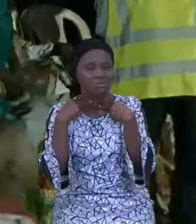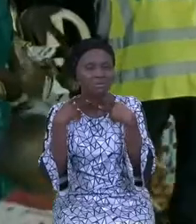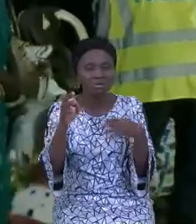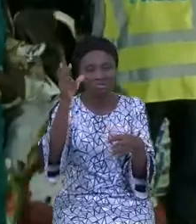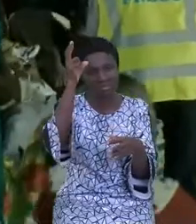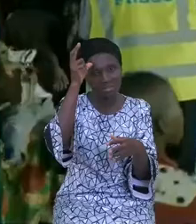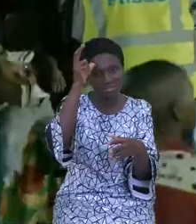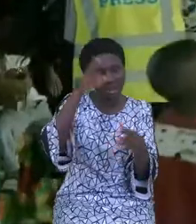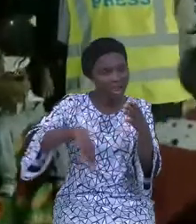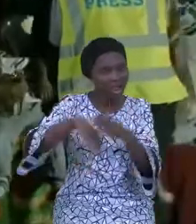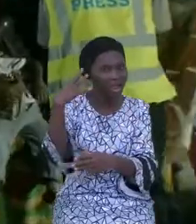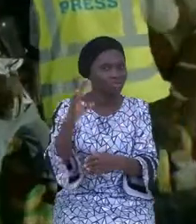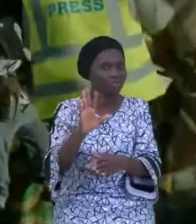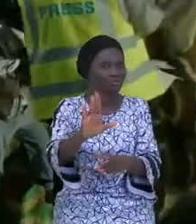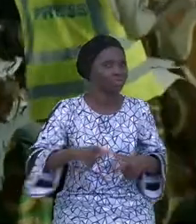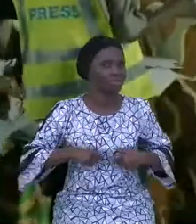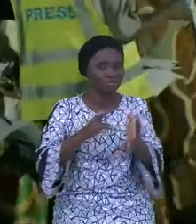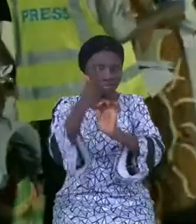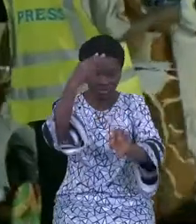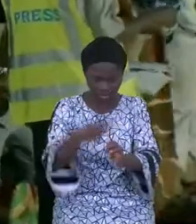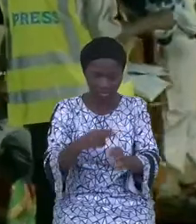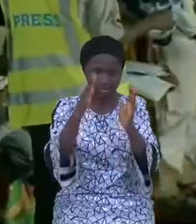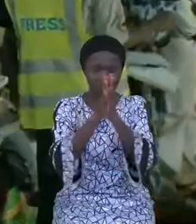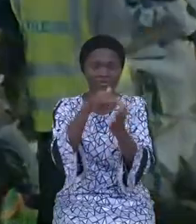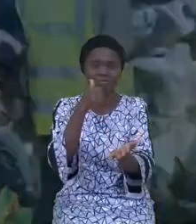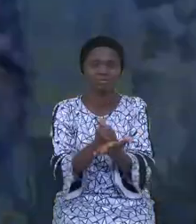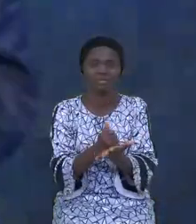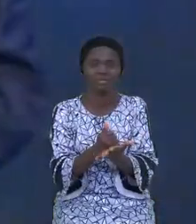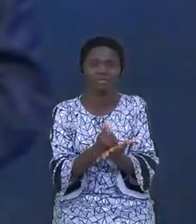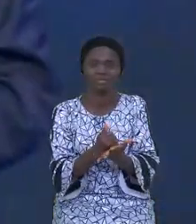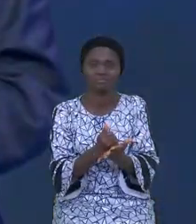devil out of your life in Jesus' name.